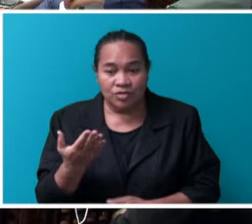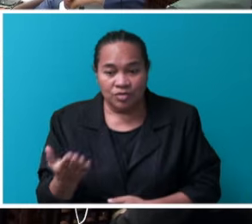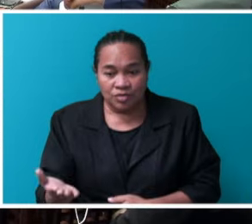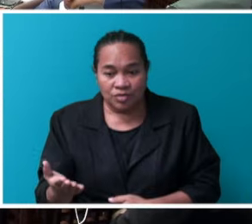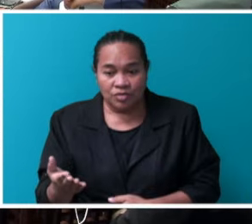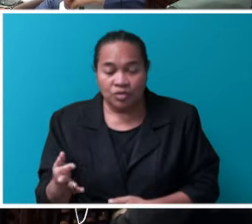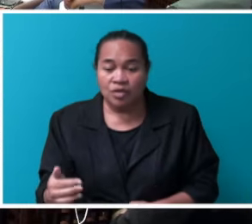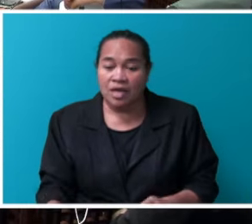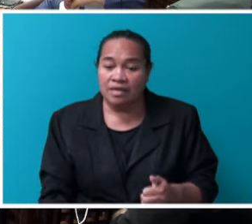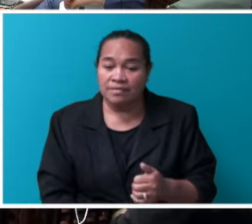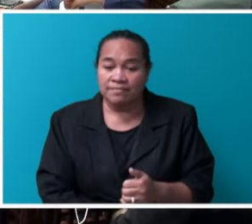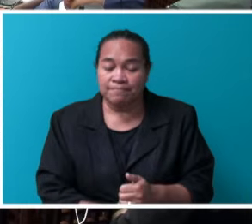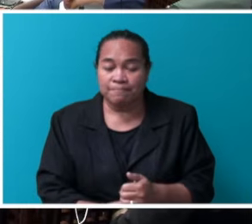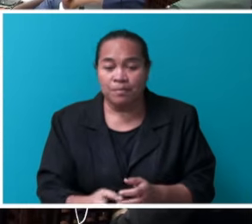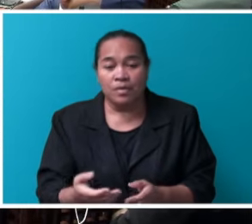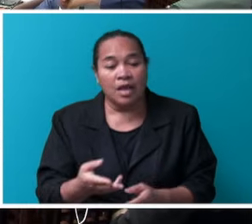Honourable members,